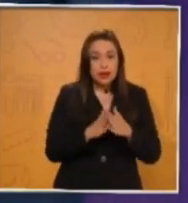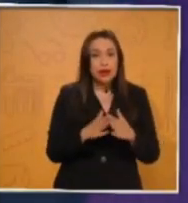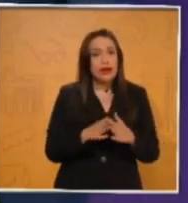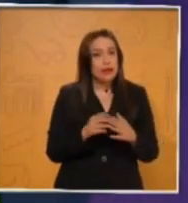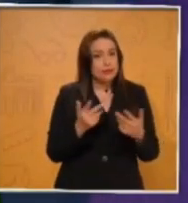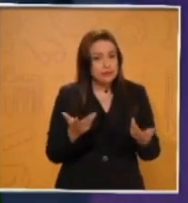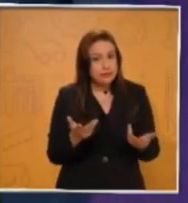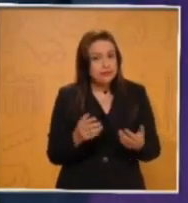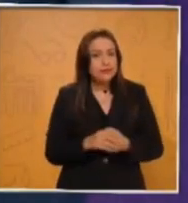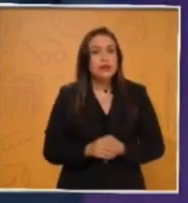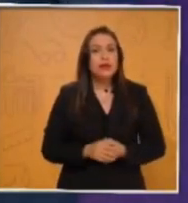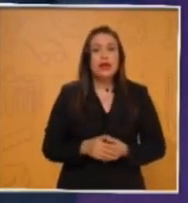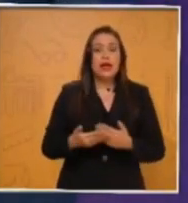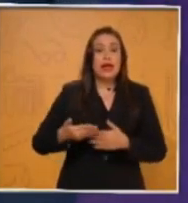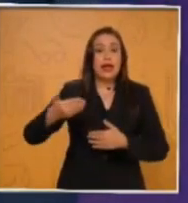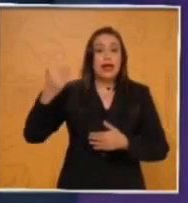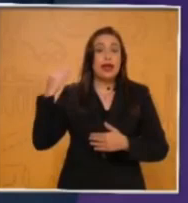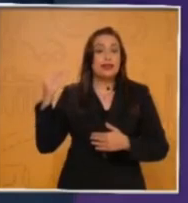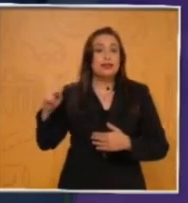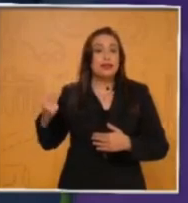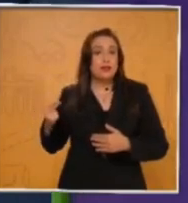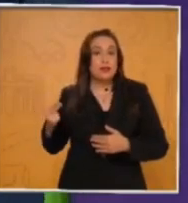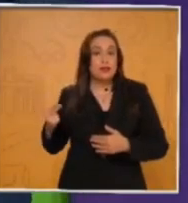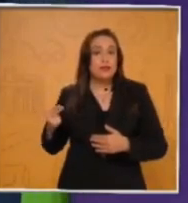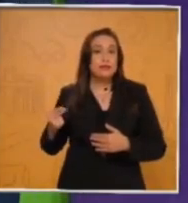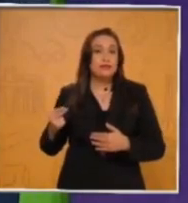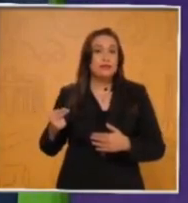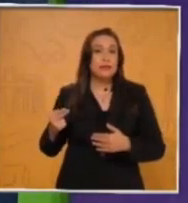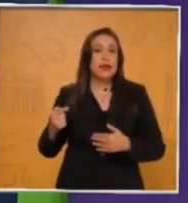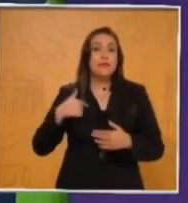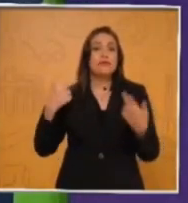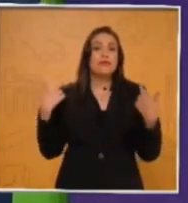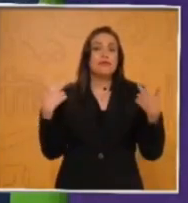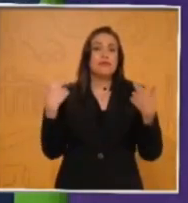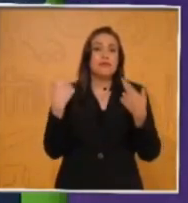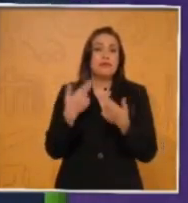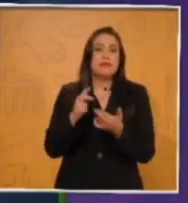November, teachers cleaned our school.